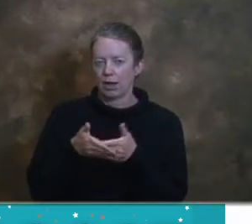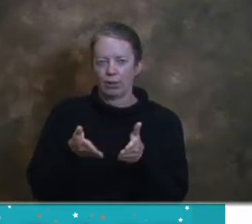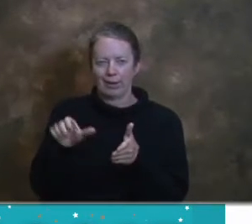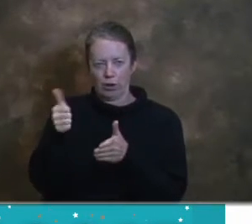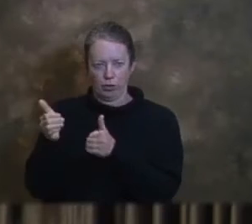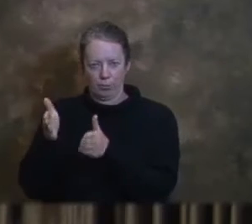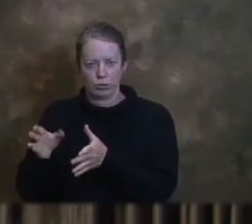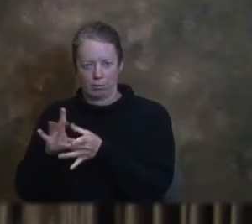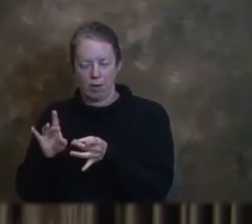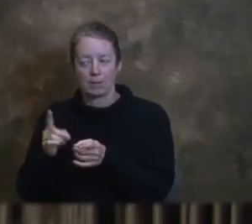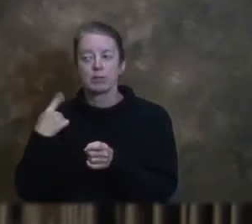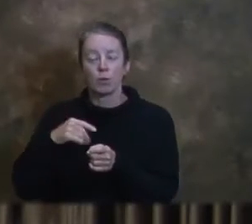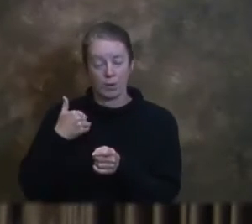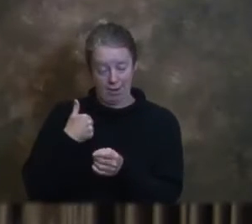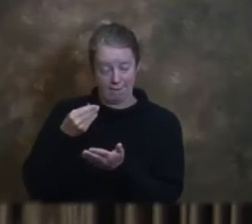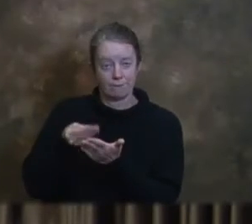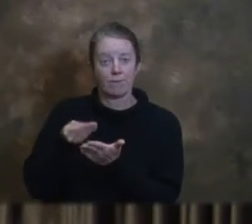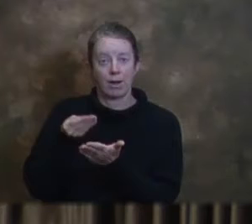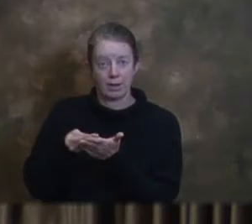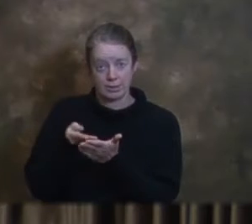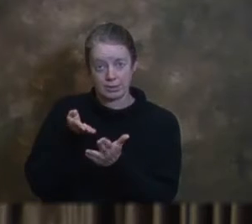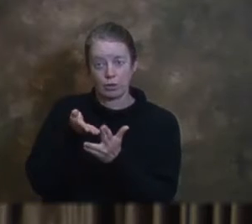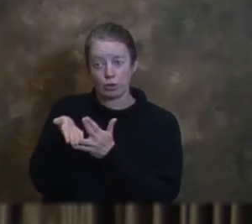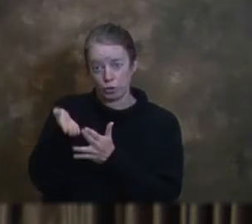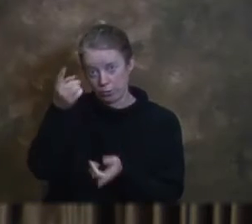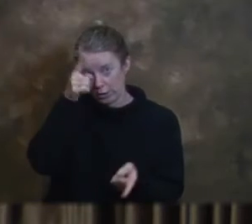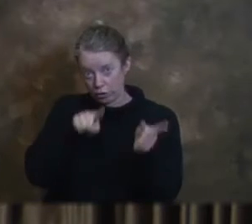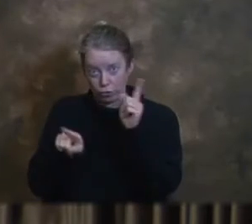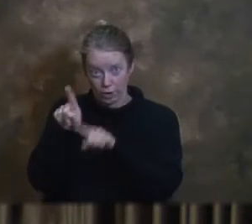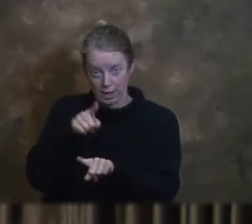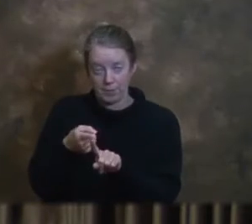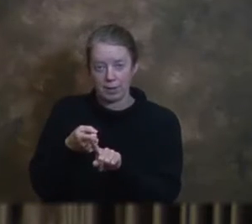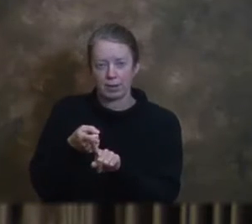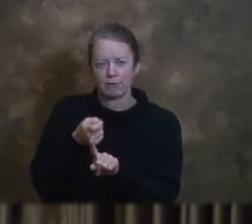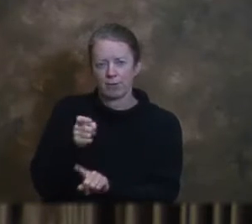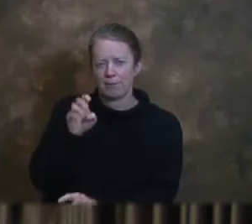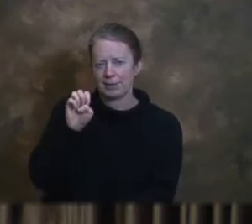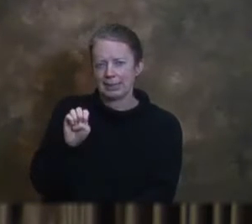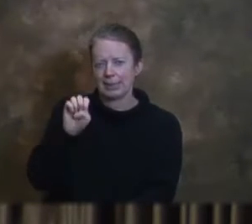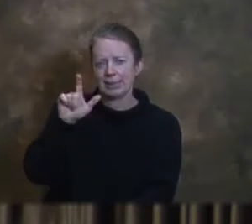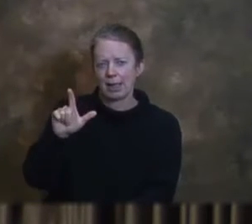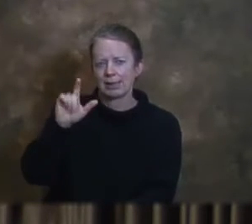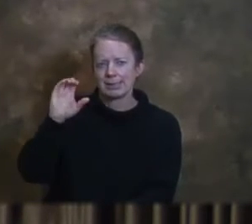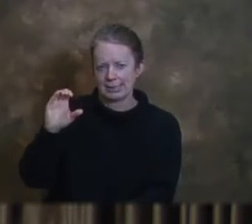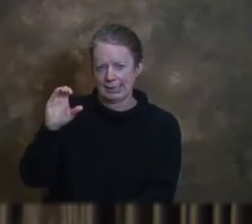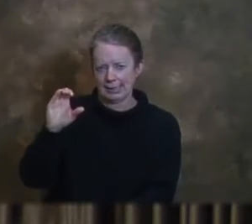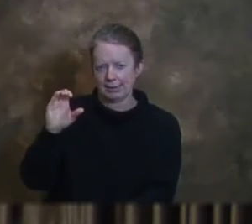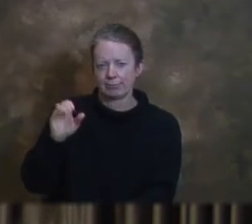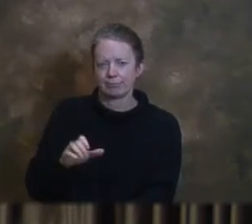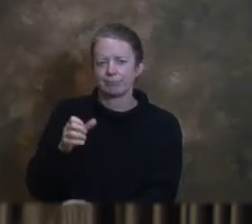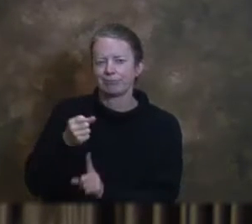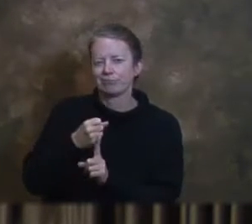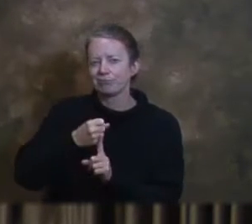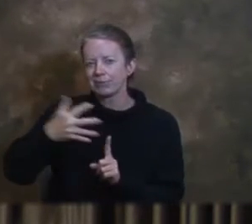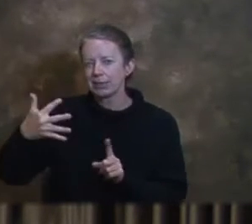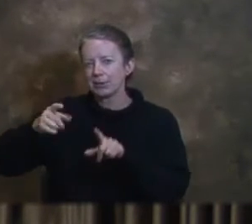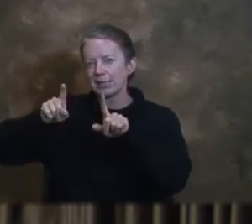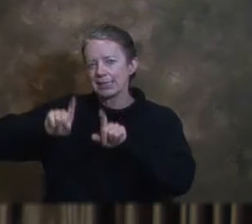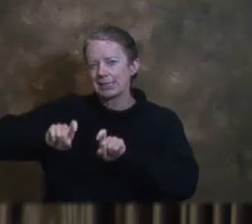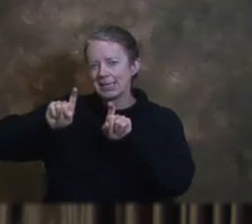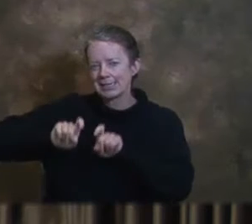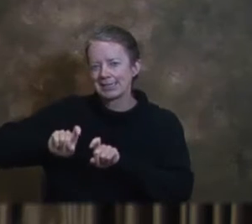we do have funds through an agreement addenda, an ELC, which is just that expanded